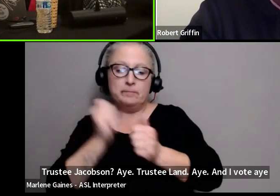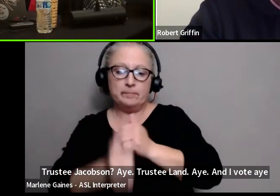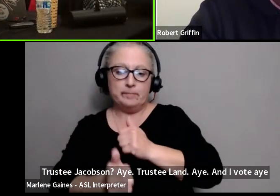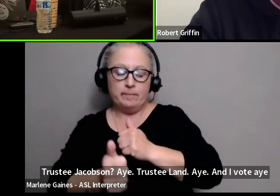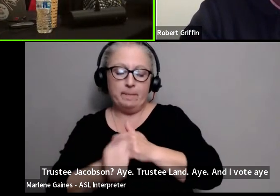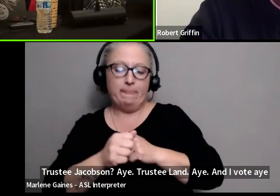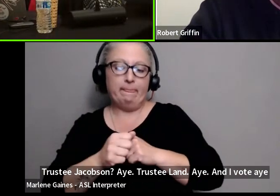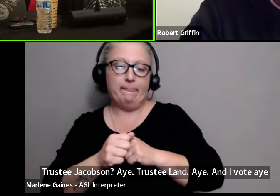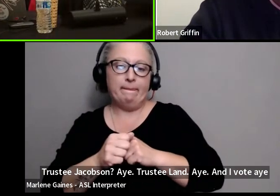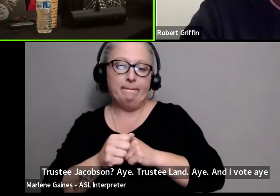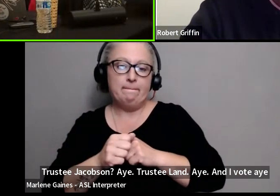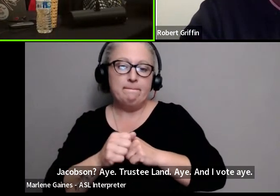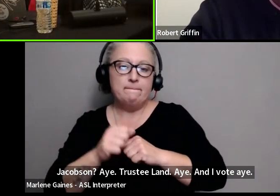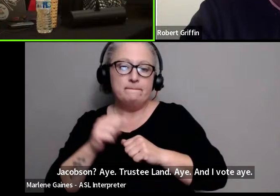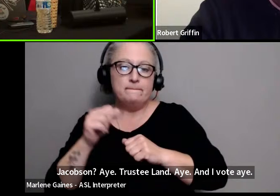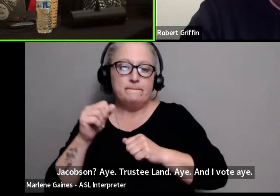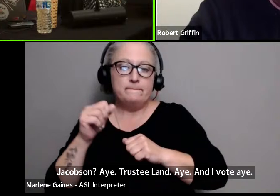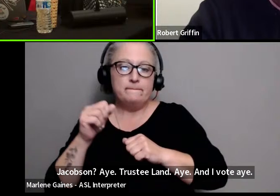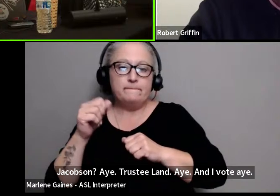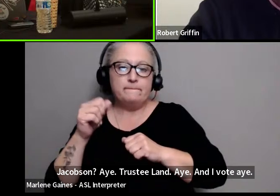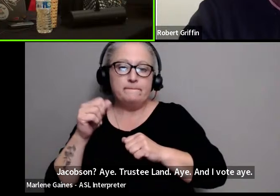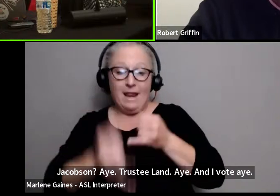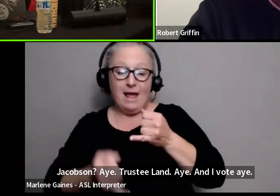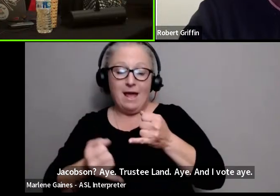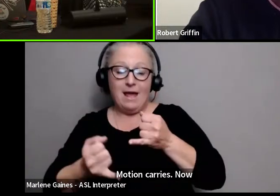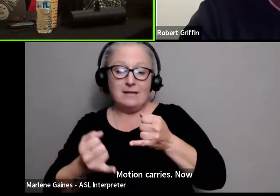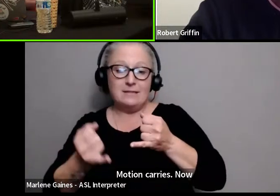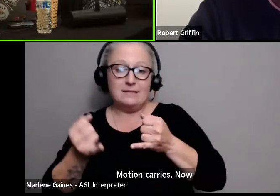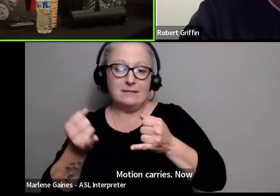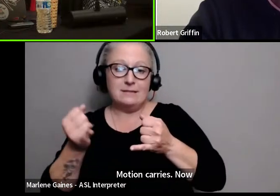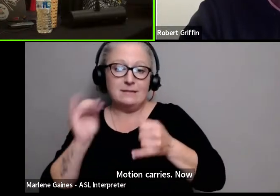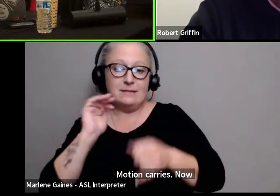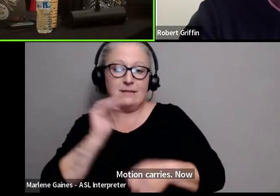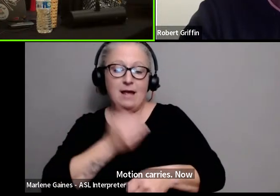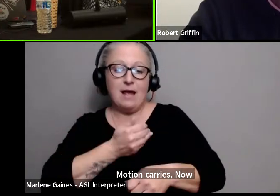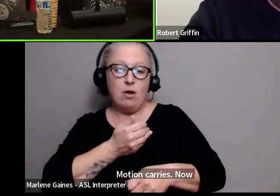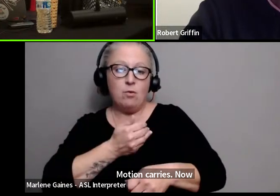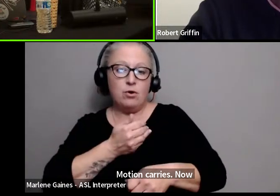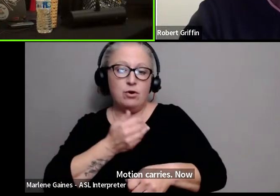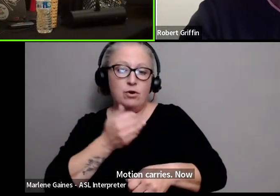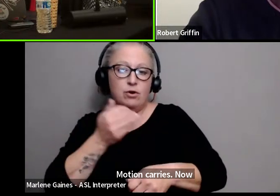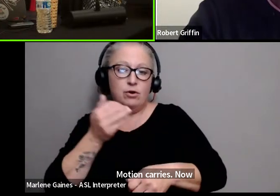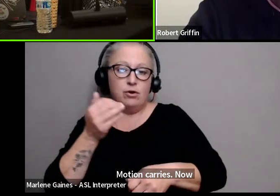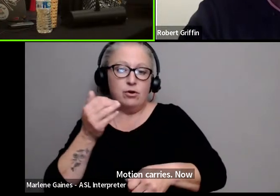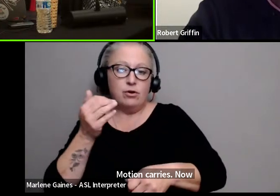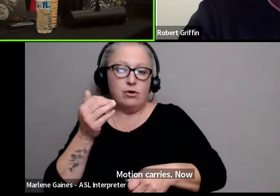Motion carries. Now the last one would be our